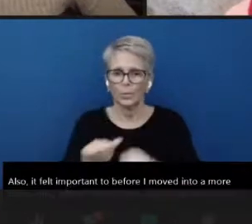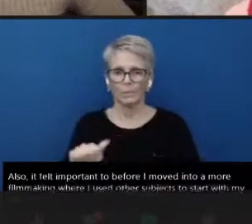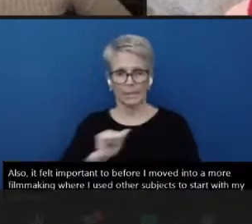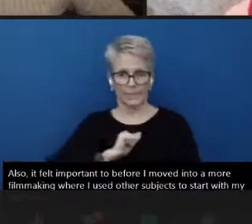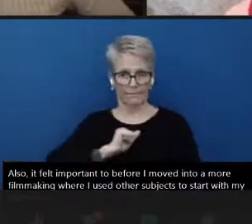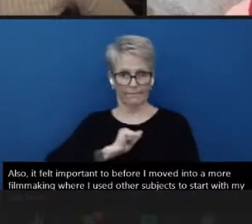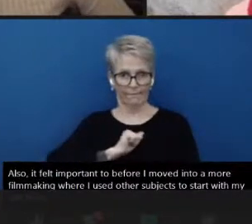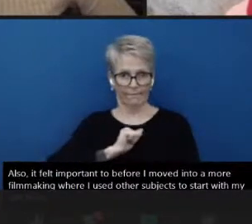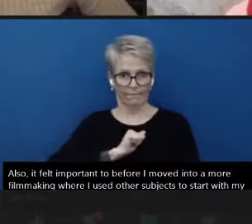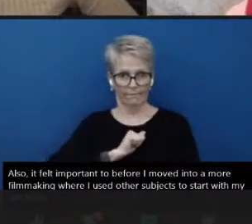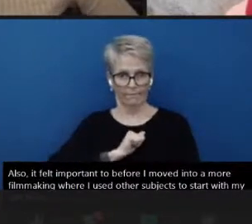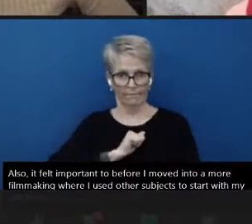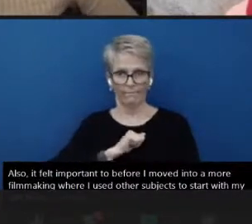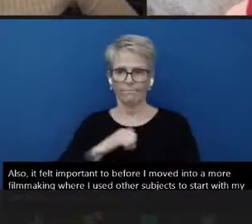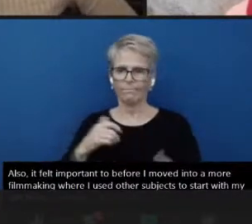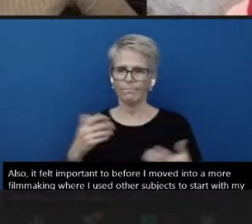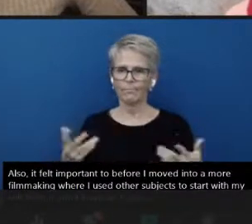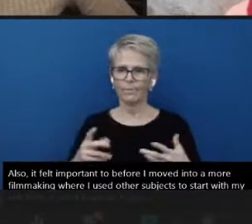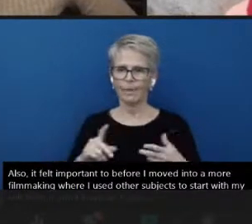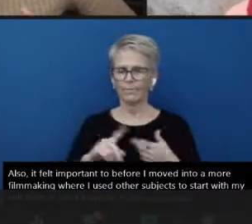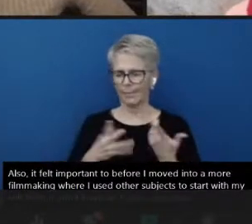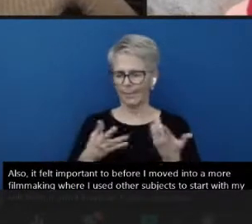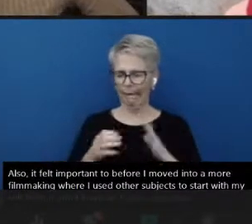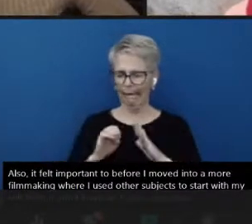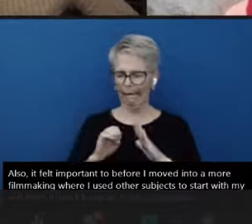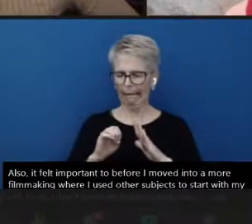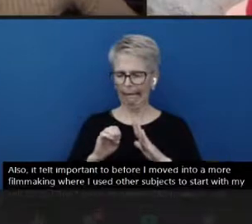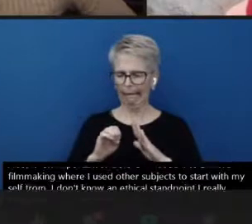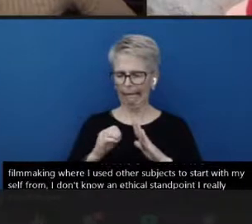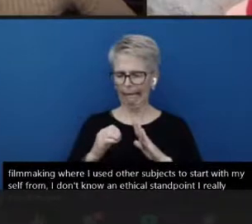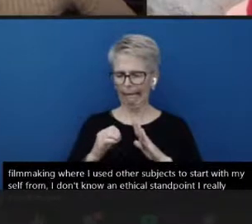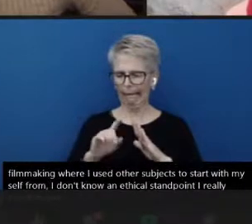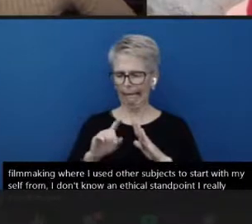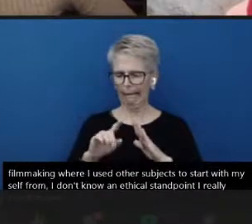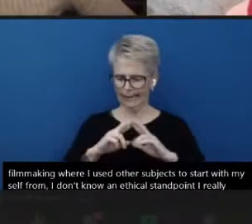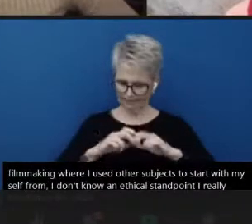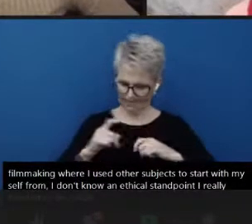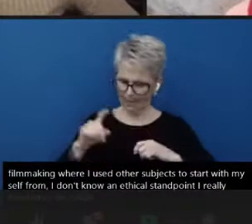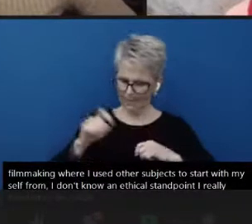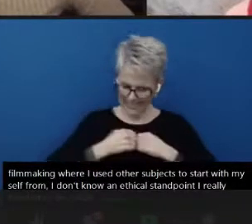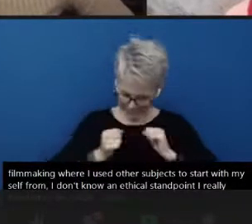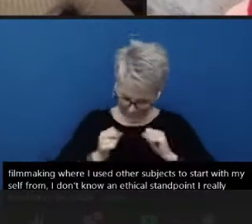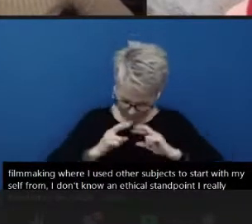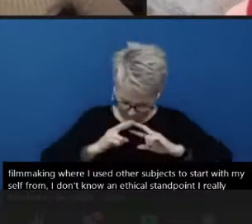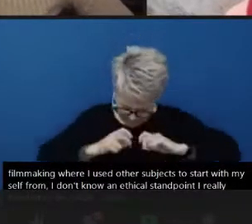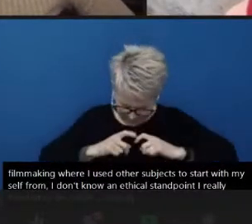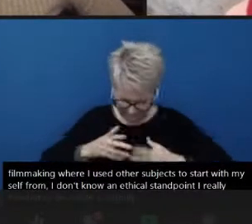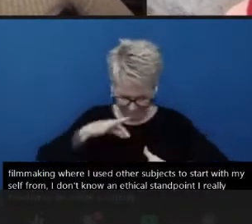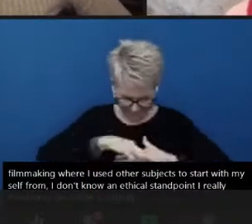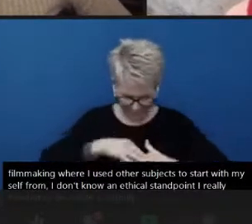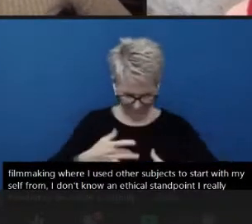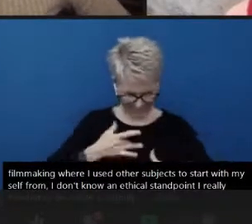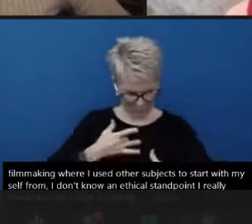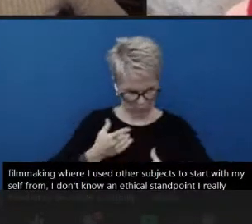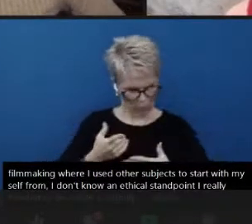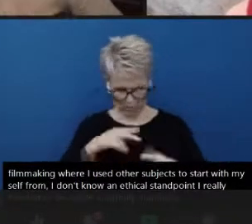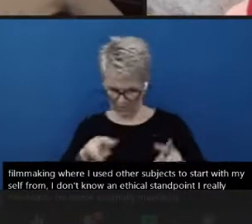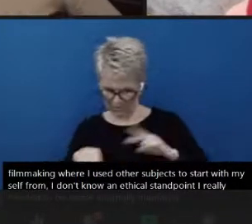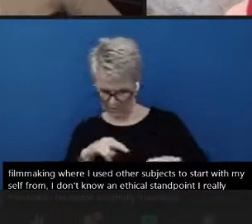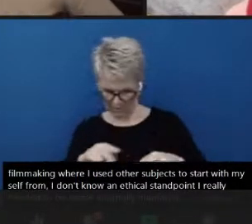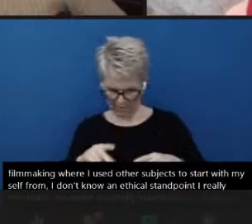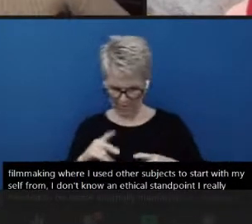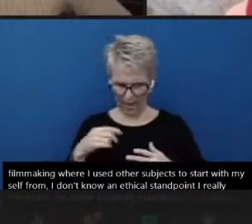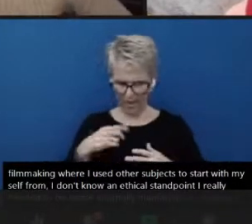from, an ethical standpoint. I really needed to be inside it integrally, intimately, on